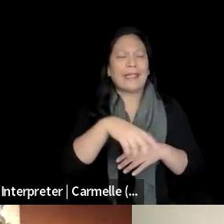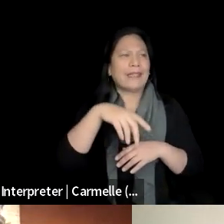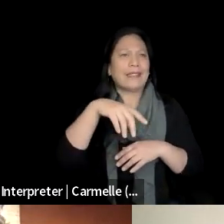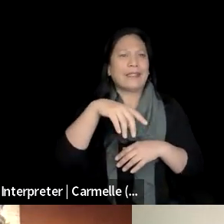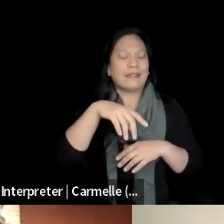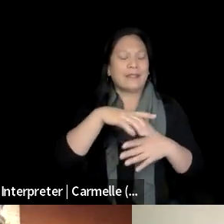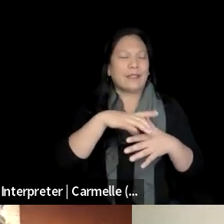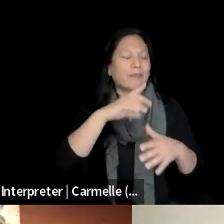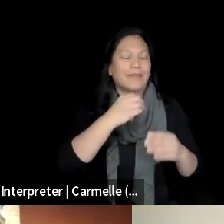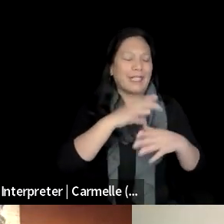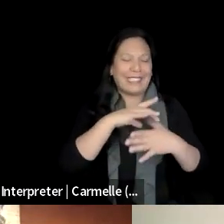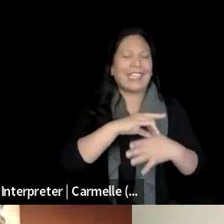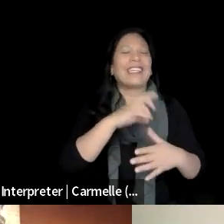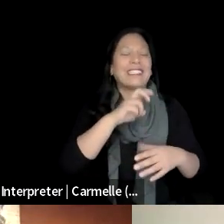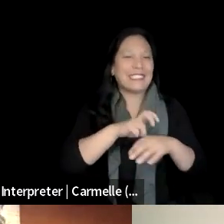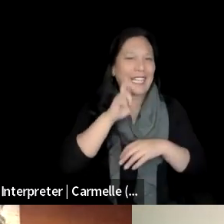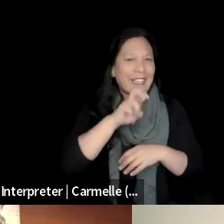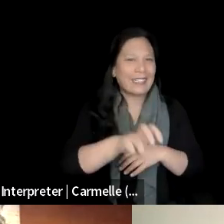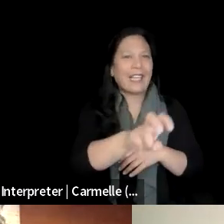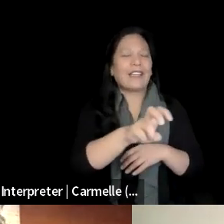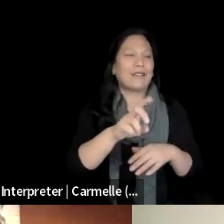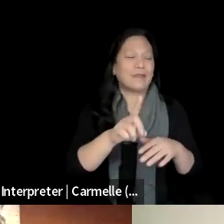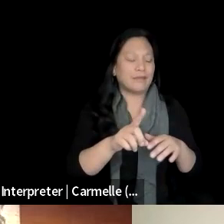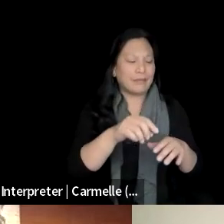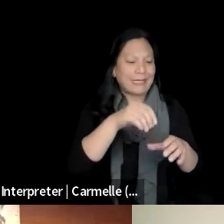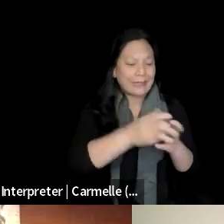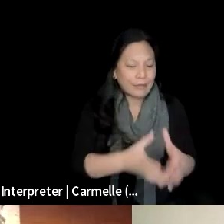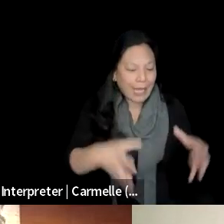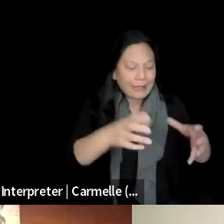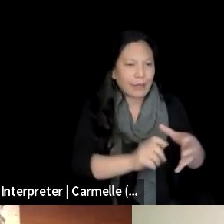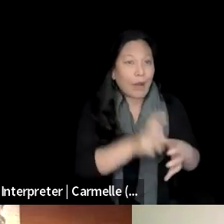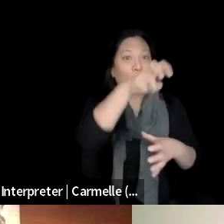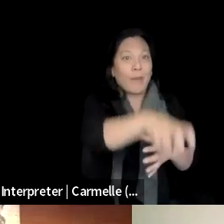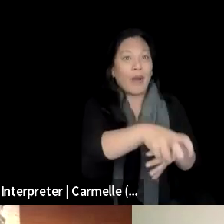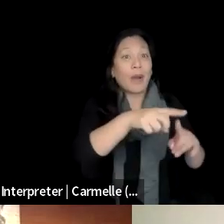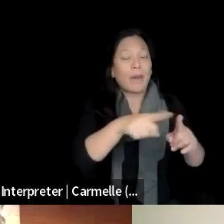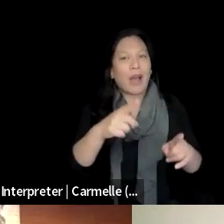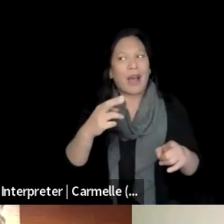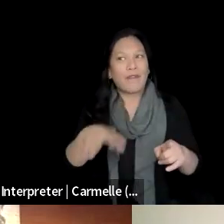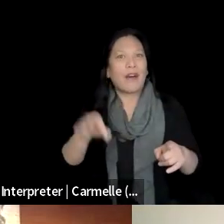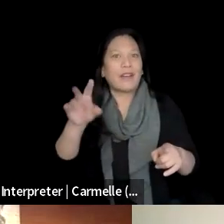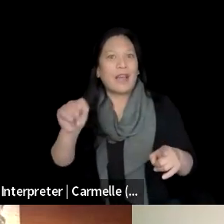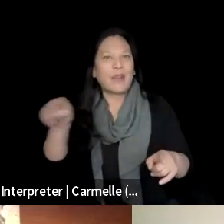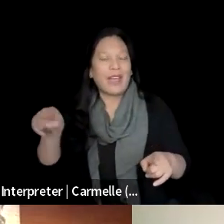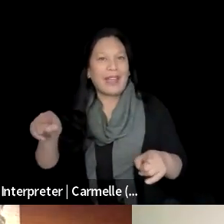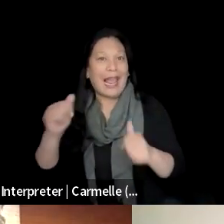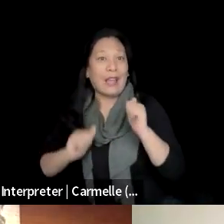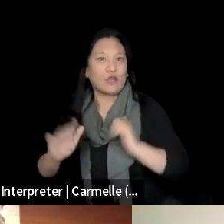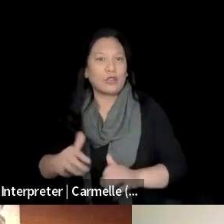on the first day and could be like, this is how we're going to handle it backstage. This is how that prop is going to be. This is how that actor will never have to touch that